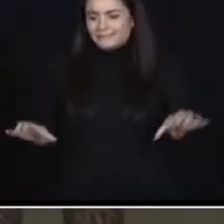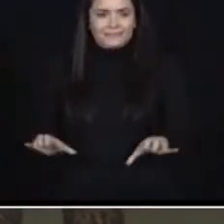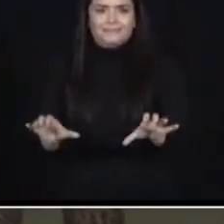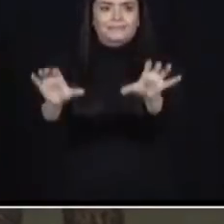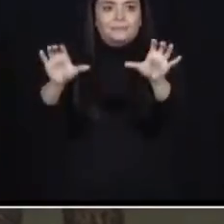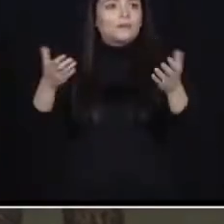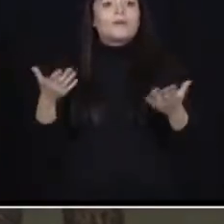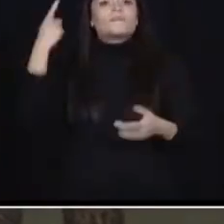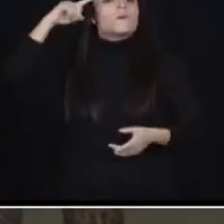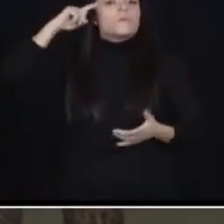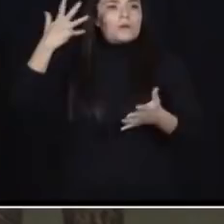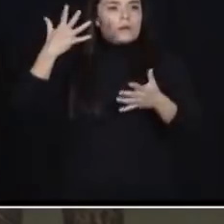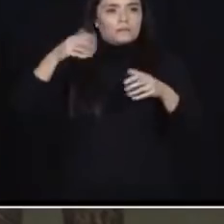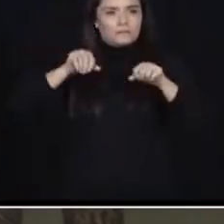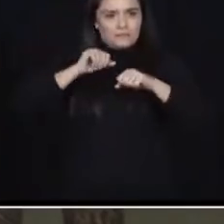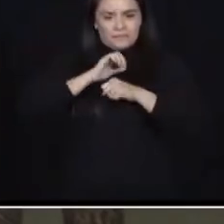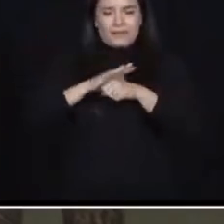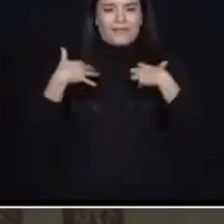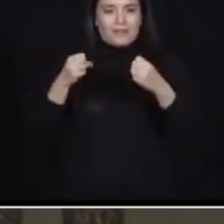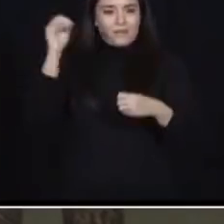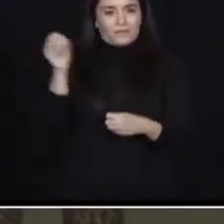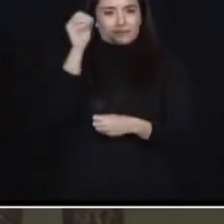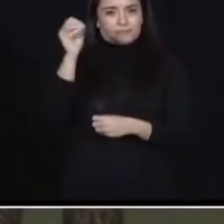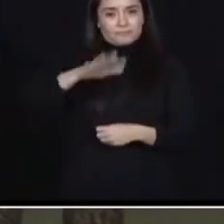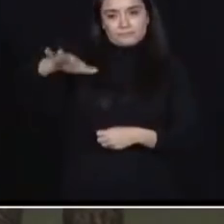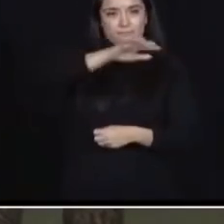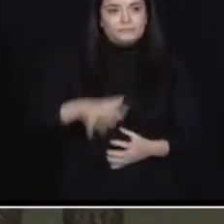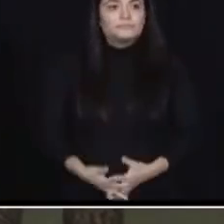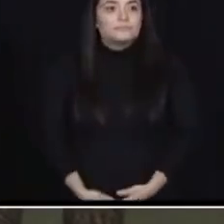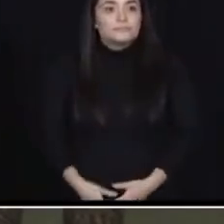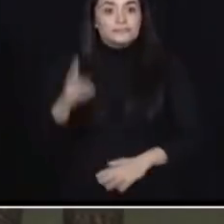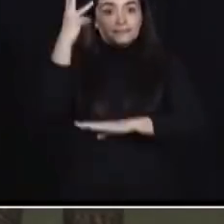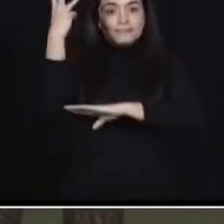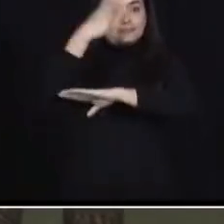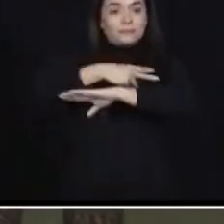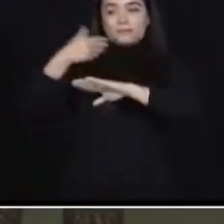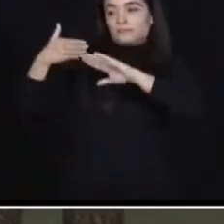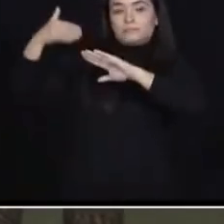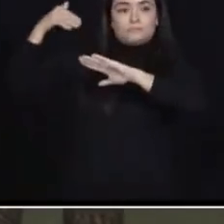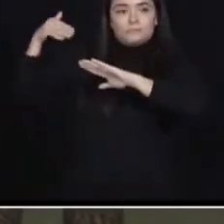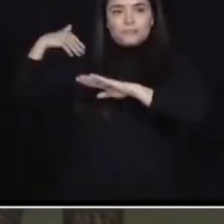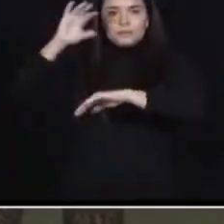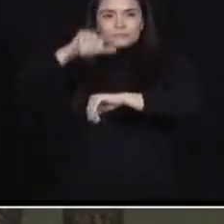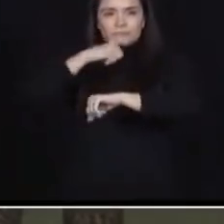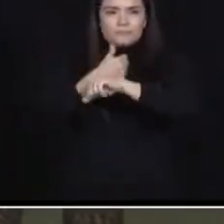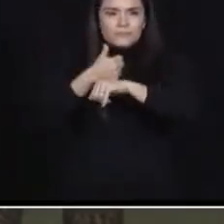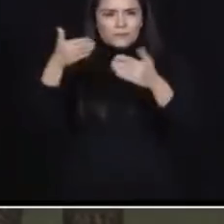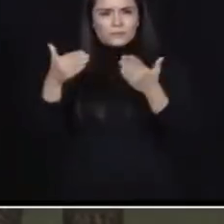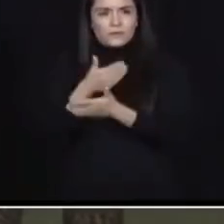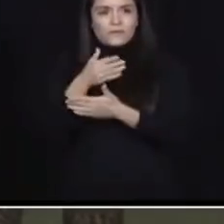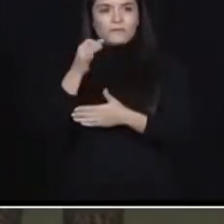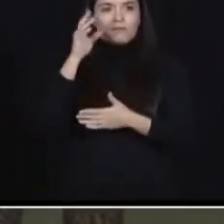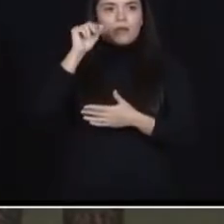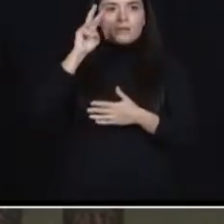Ontarians. My friends, 6 days ago, we began implementing a framework to